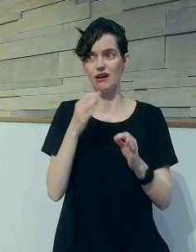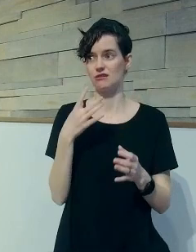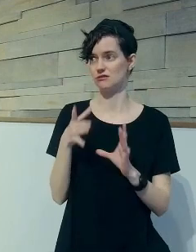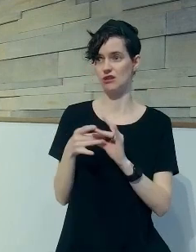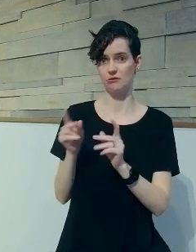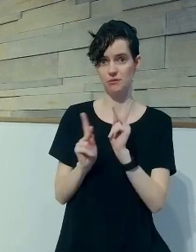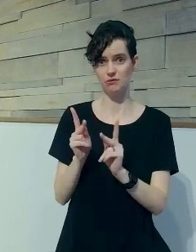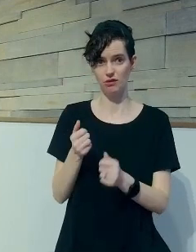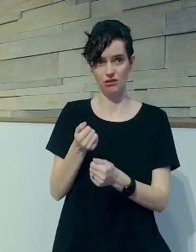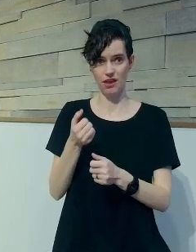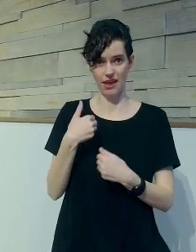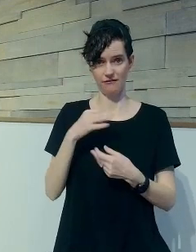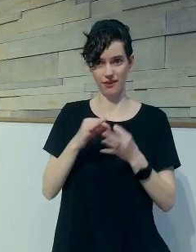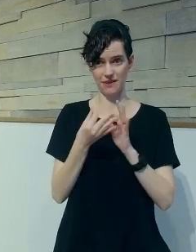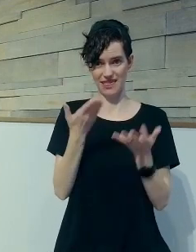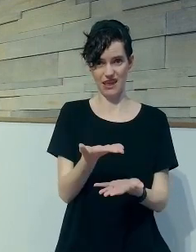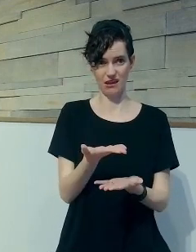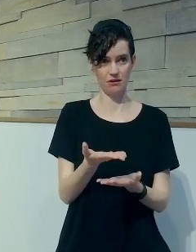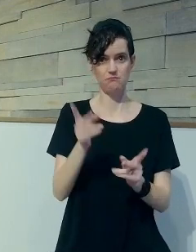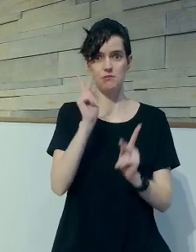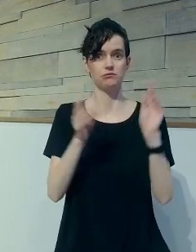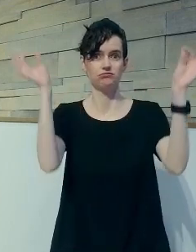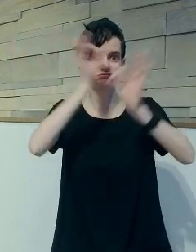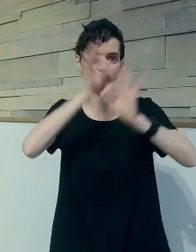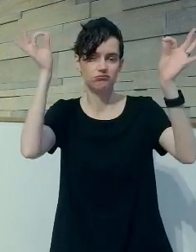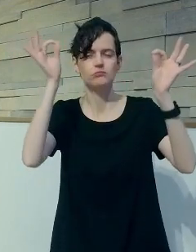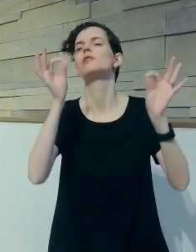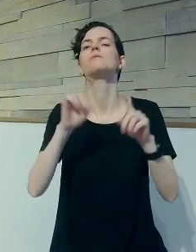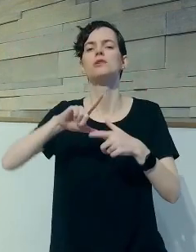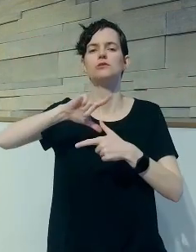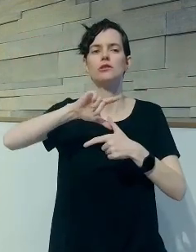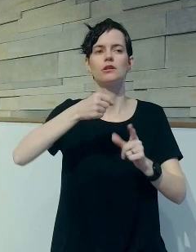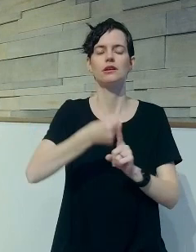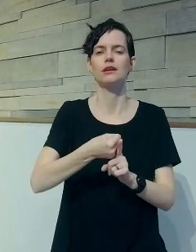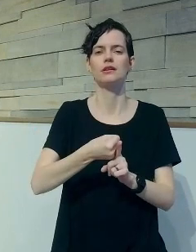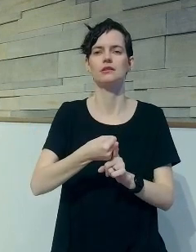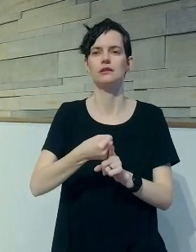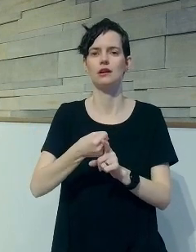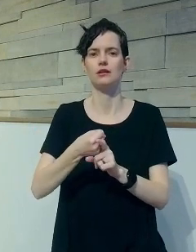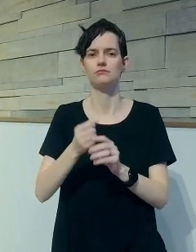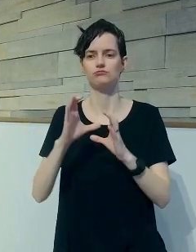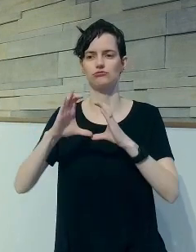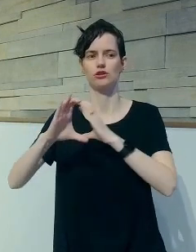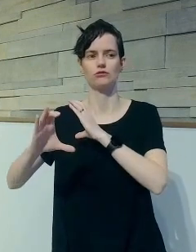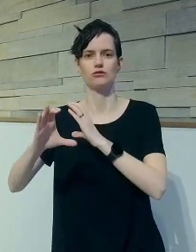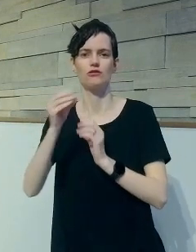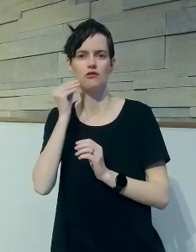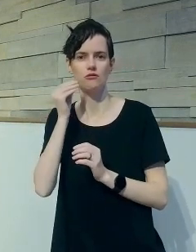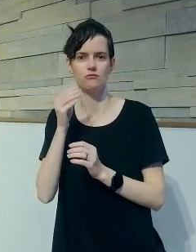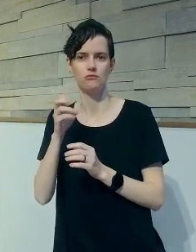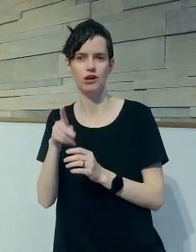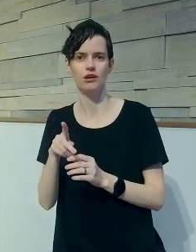of who have loved ones there. That's what they said. There are people who didn't know. The tornado hit also a mobile home park where outside an 11-year-old